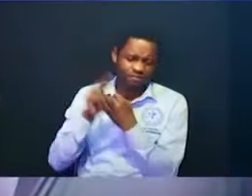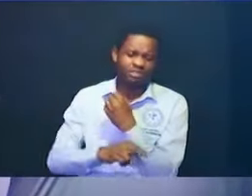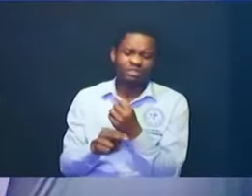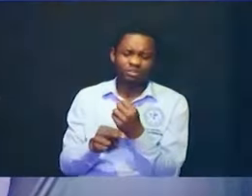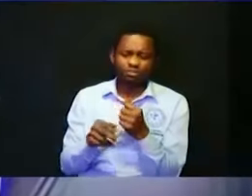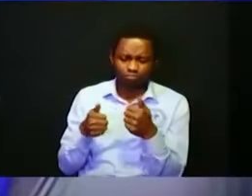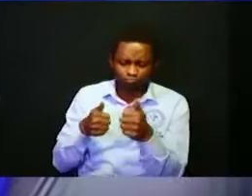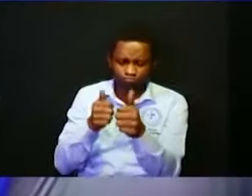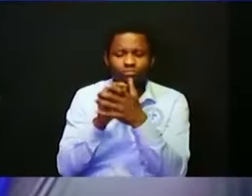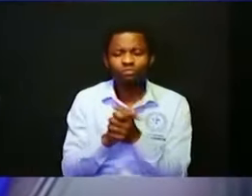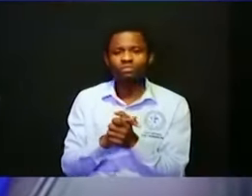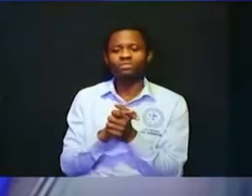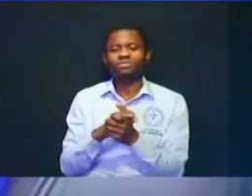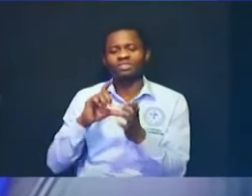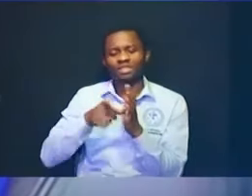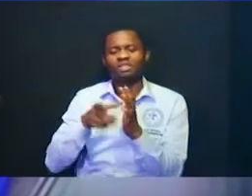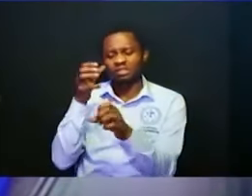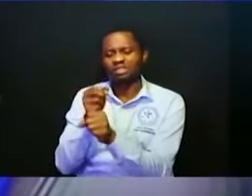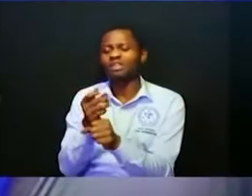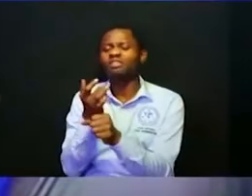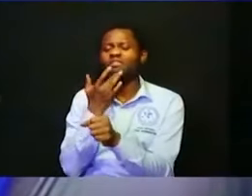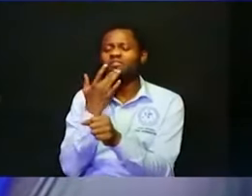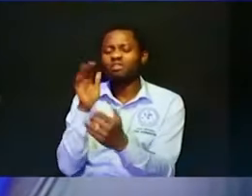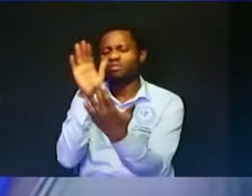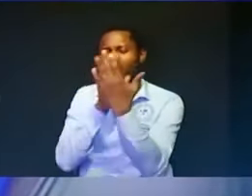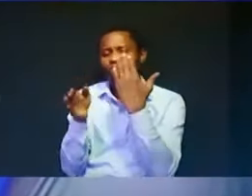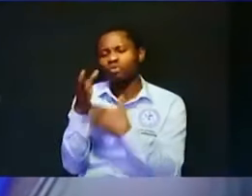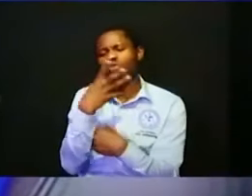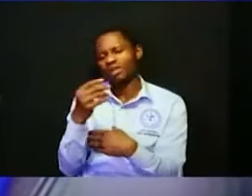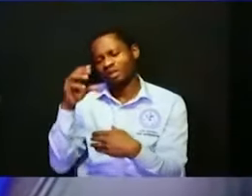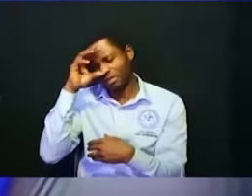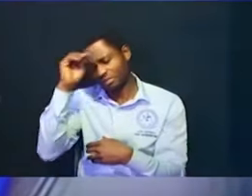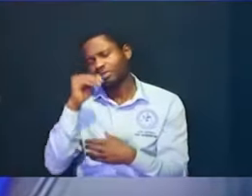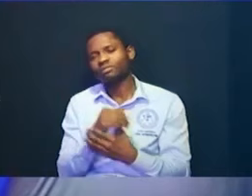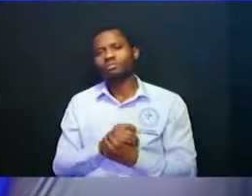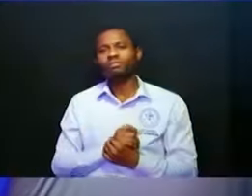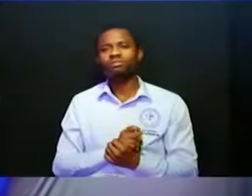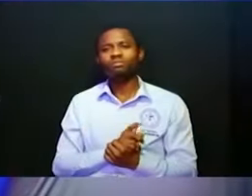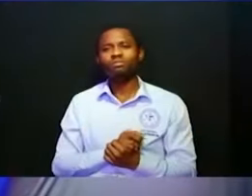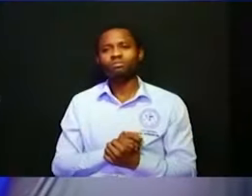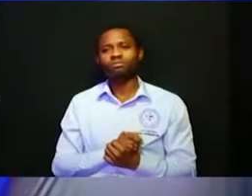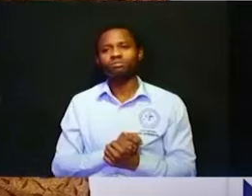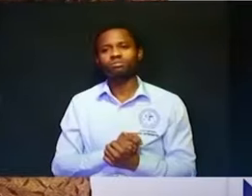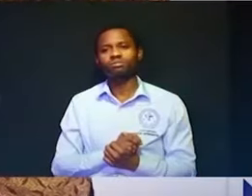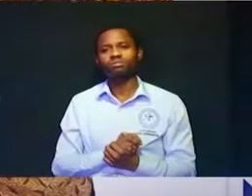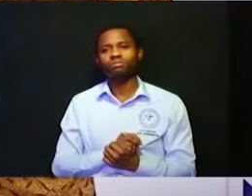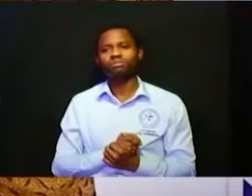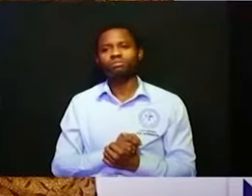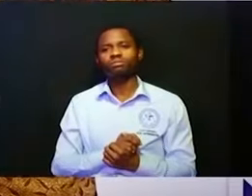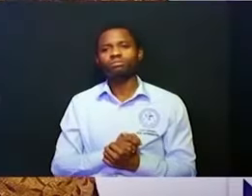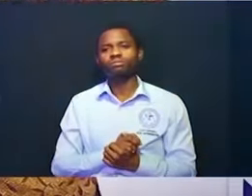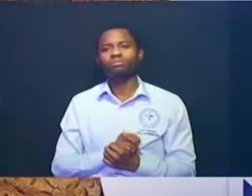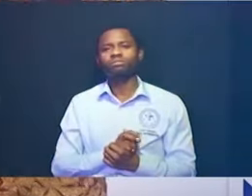before God and men. Say ye ye ne chidi for dia and ye nse se wodo and papa ye e free yakdwene and yakuma na